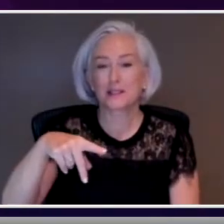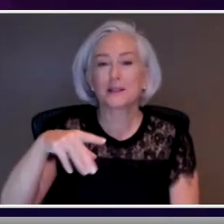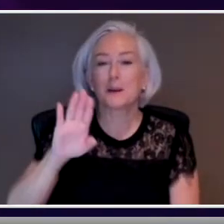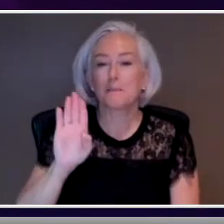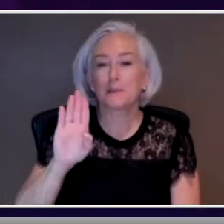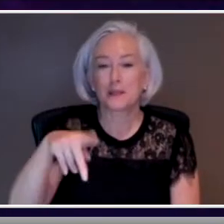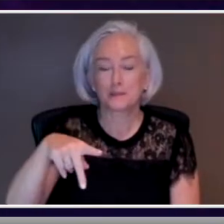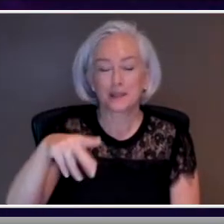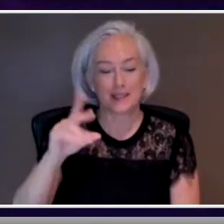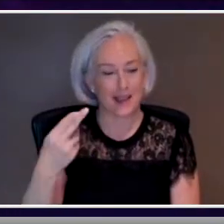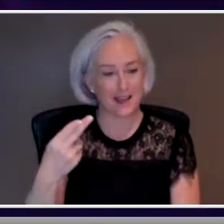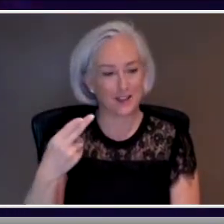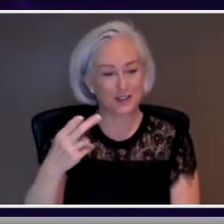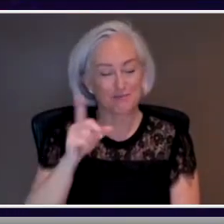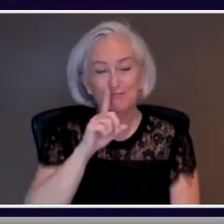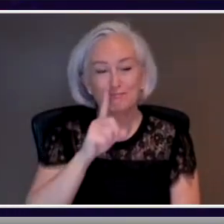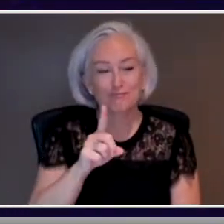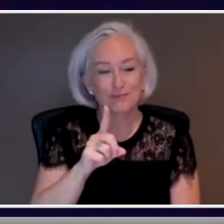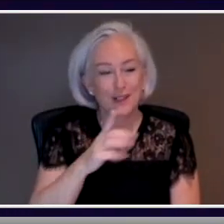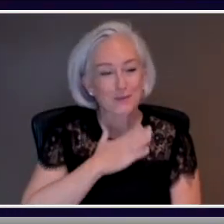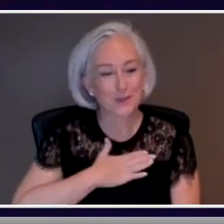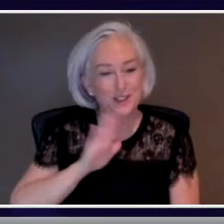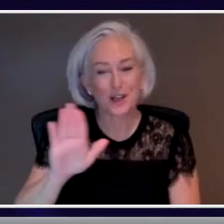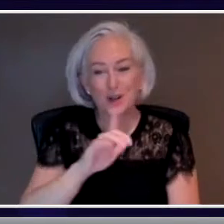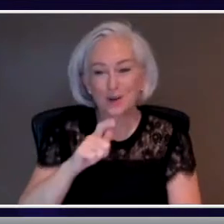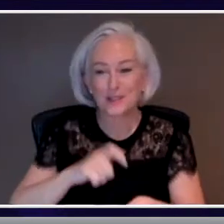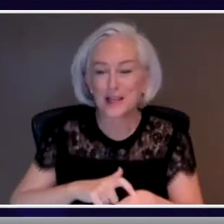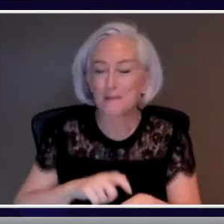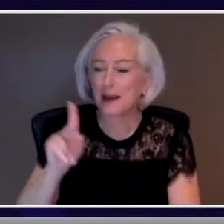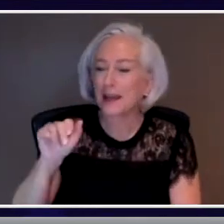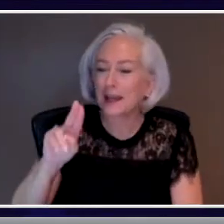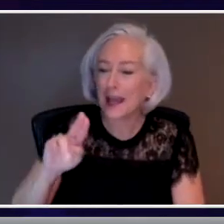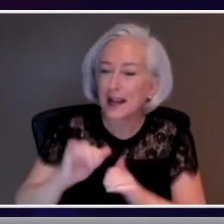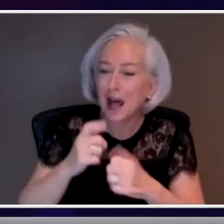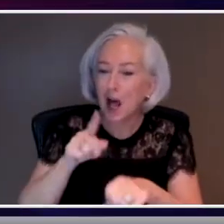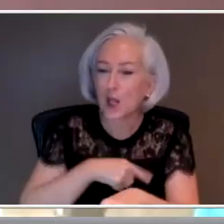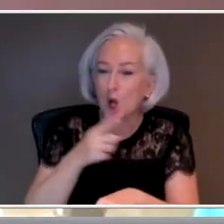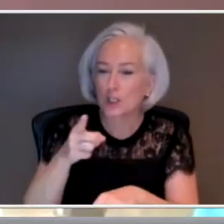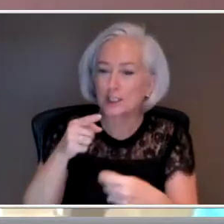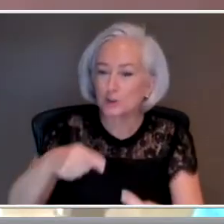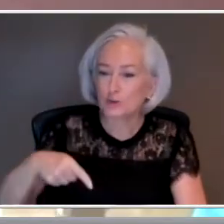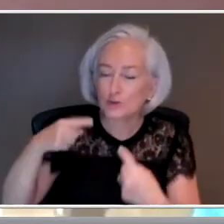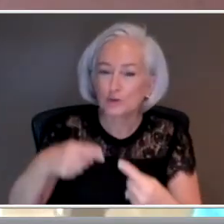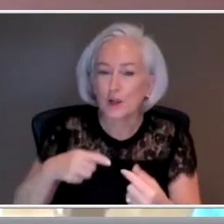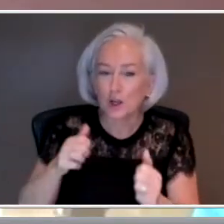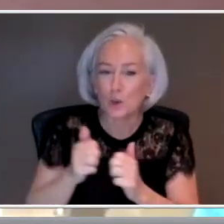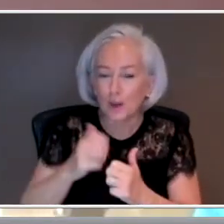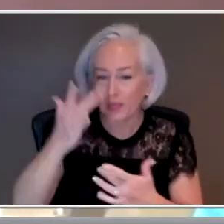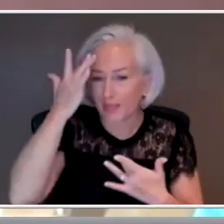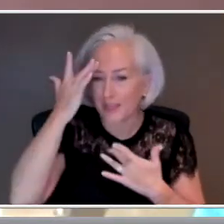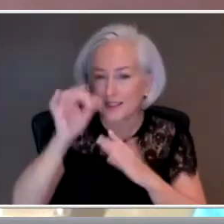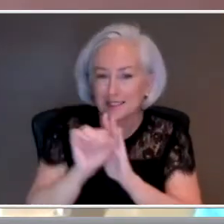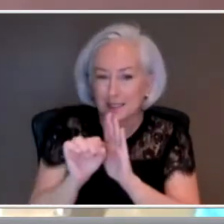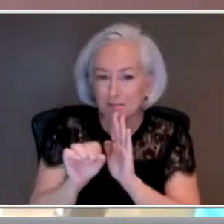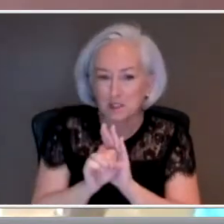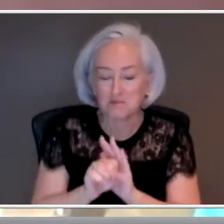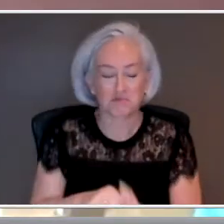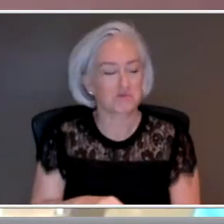time. Ken, how long were you struggling with these symptoms? Gosh, easily 10 to 15